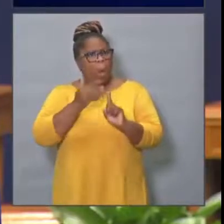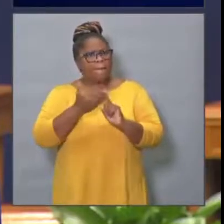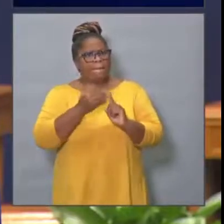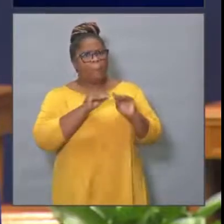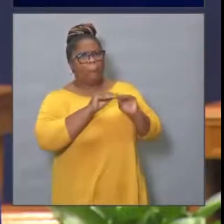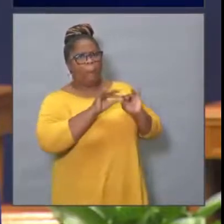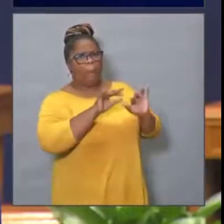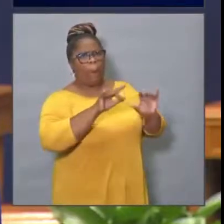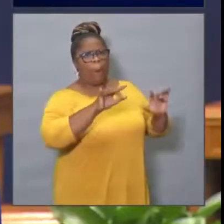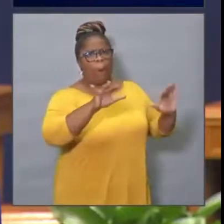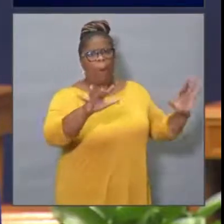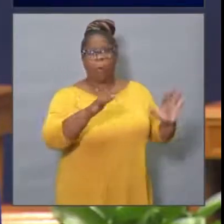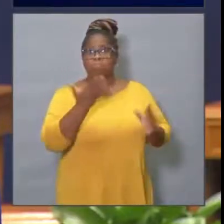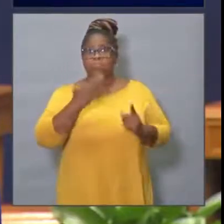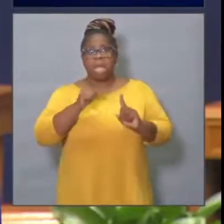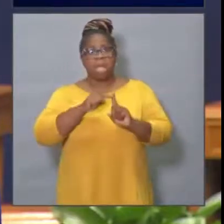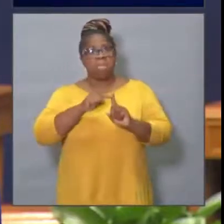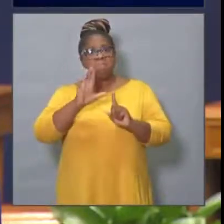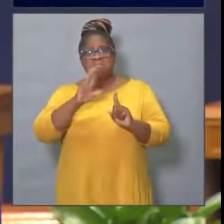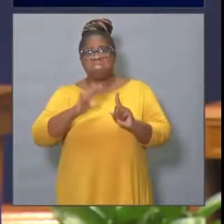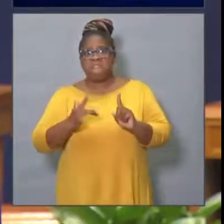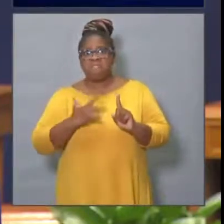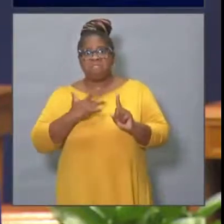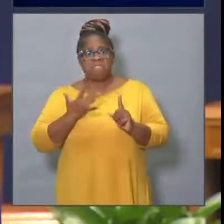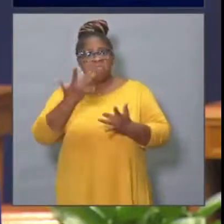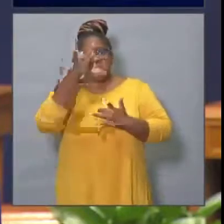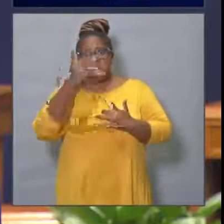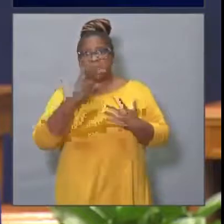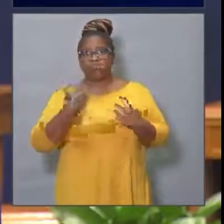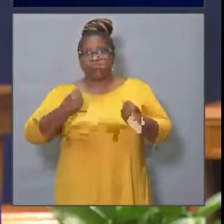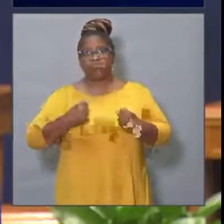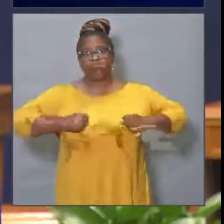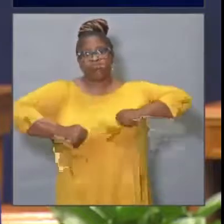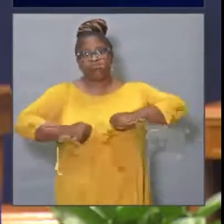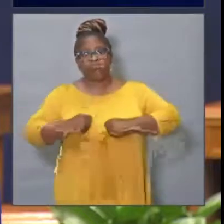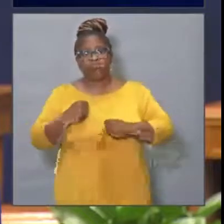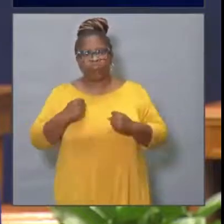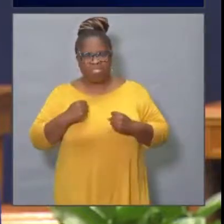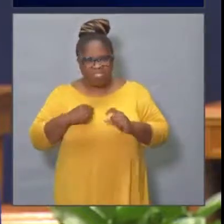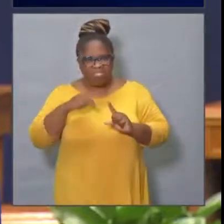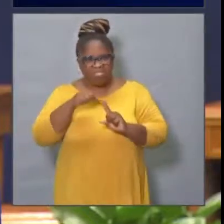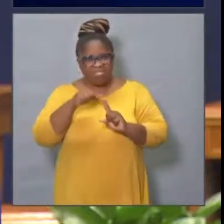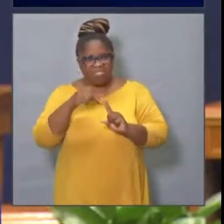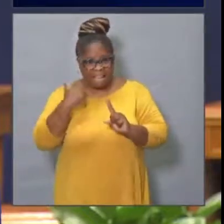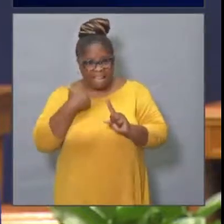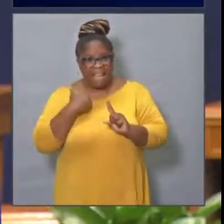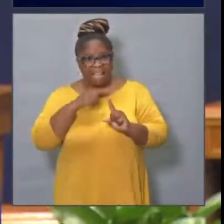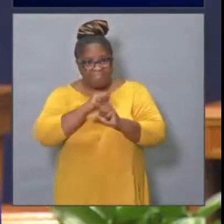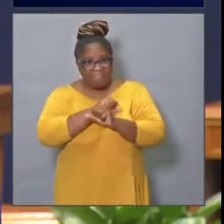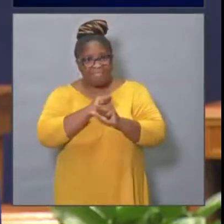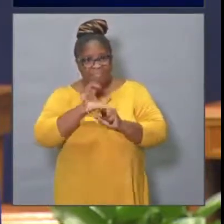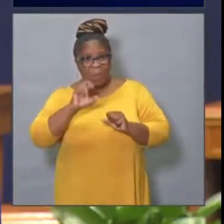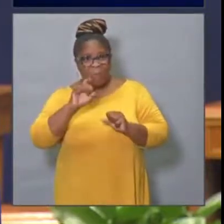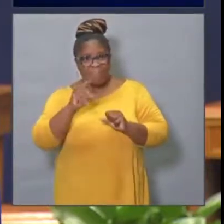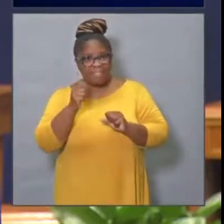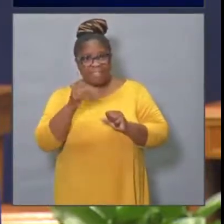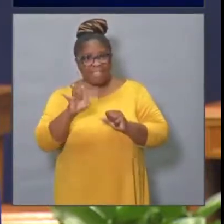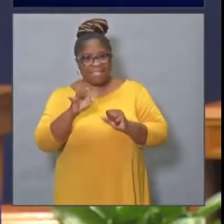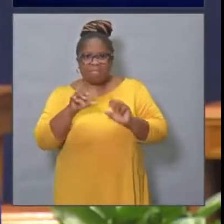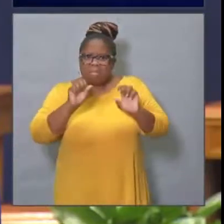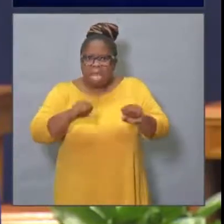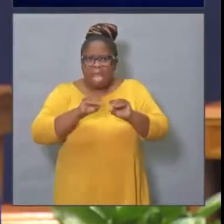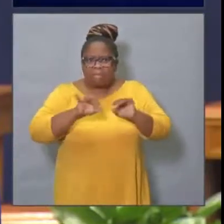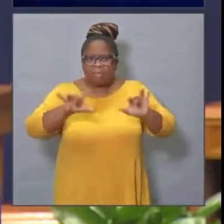remain asymptomatic their entire course. So taking this into account, we have to remember a couple of things about what a